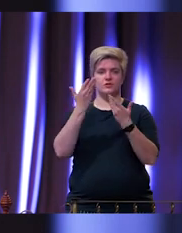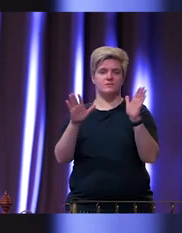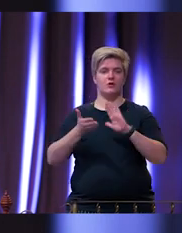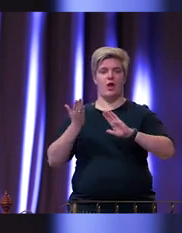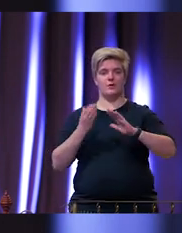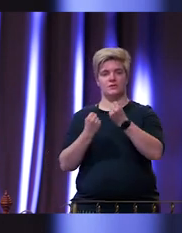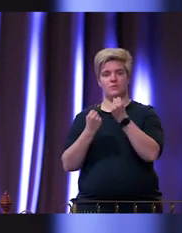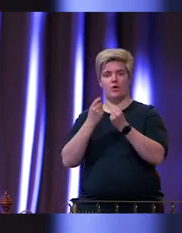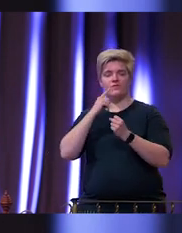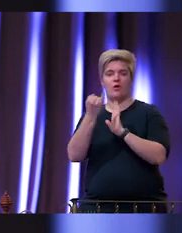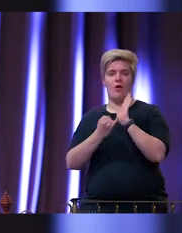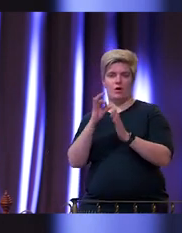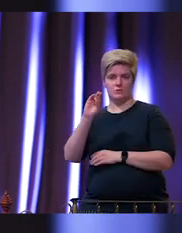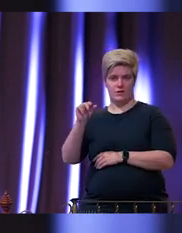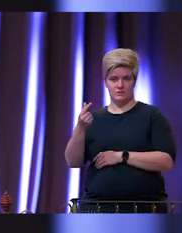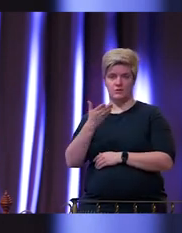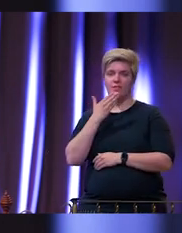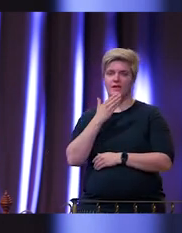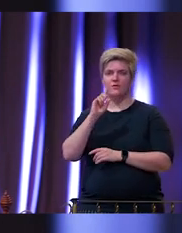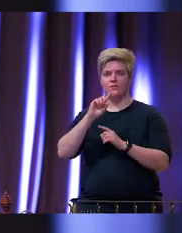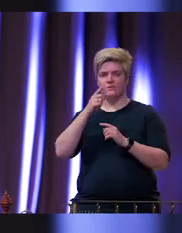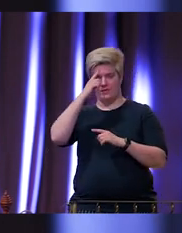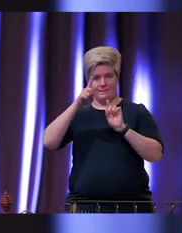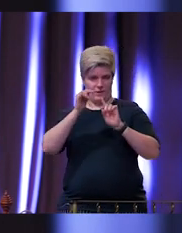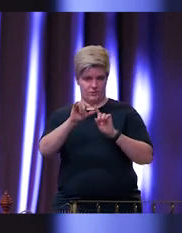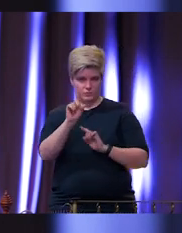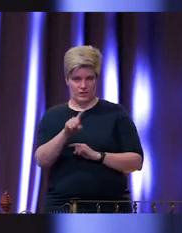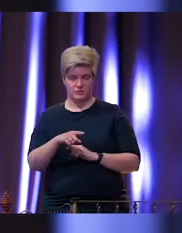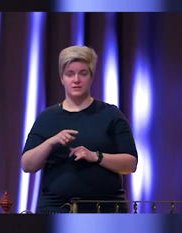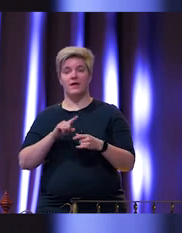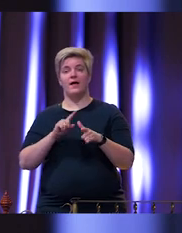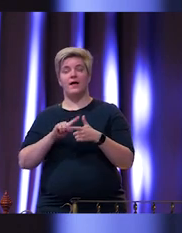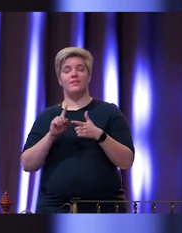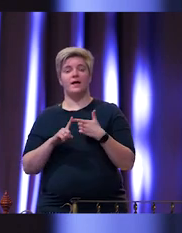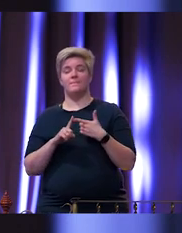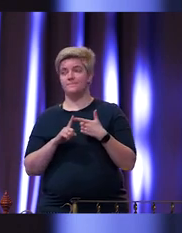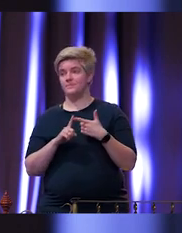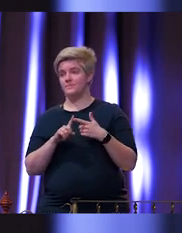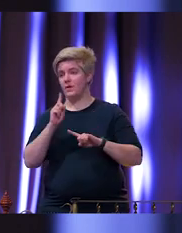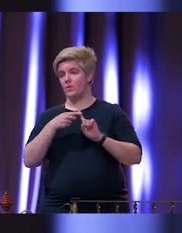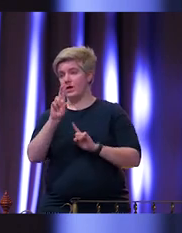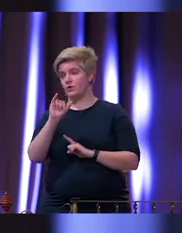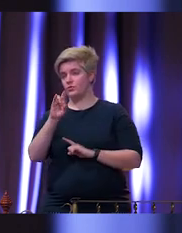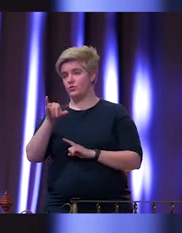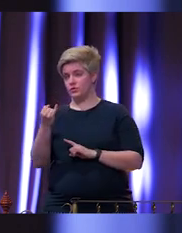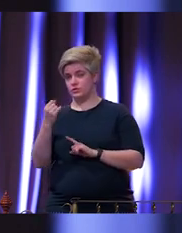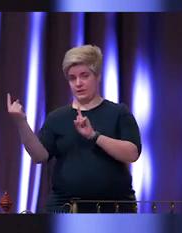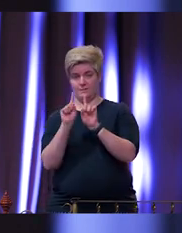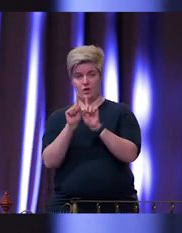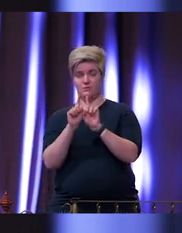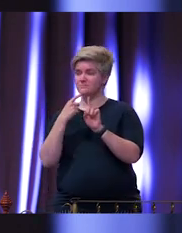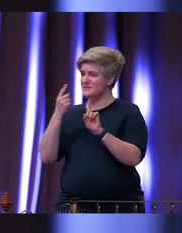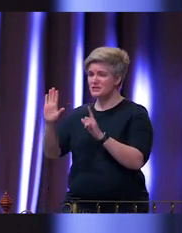finally, when Urooj comes over to you, if you would tell us your name and who you represent, because not all of us know everyone. So I'm